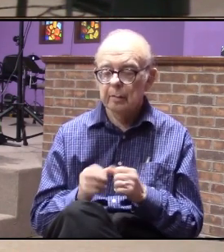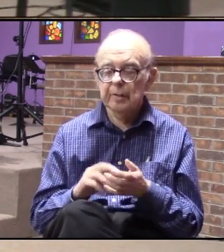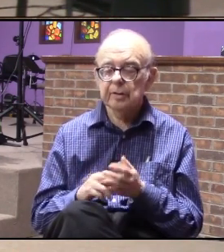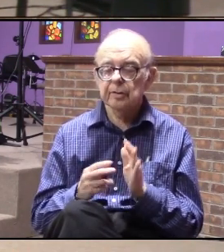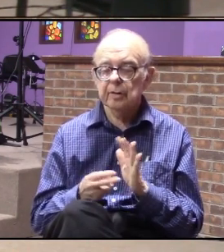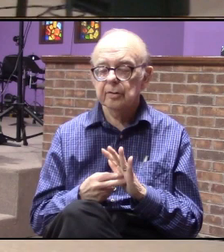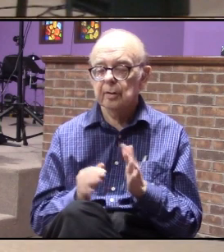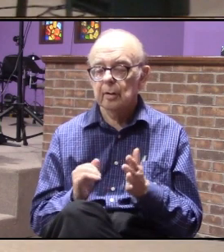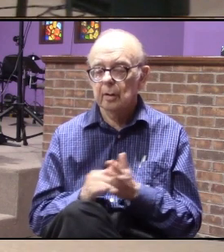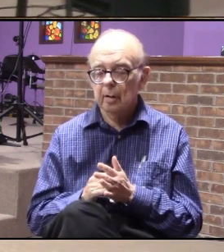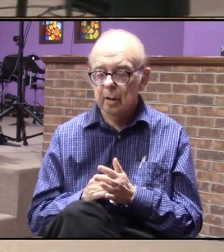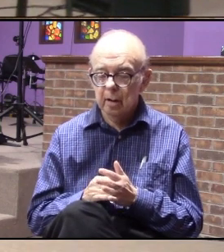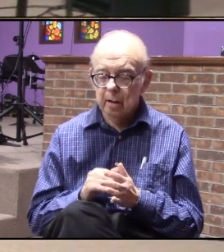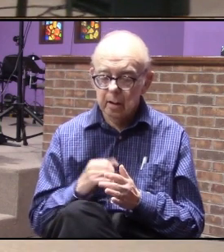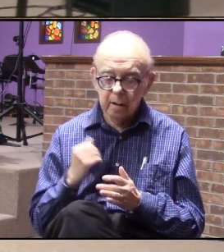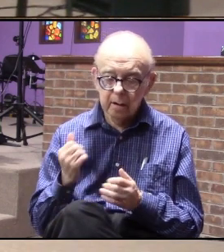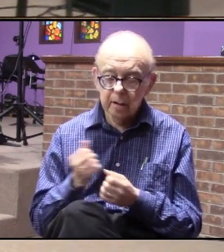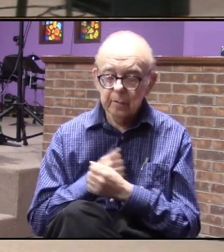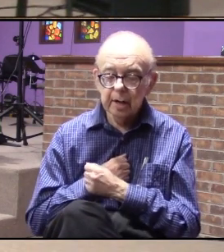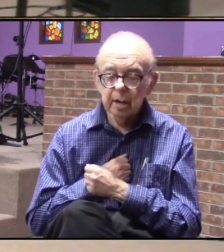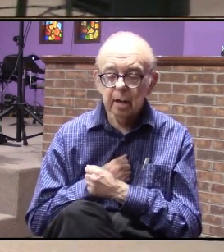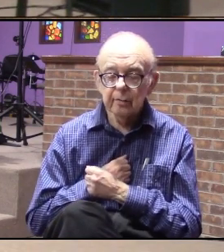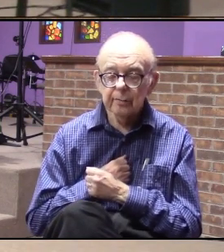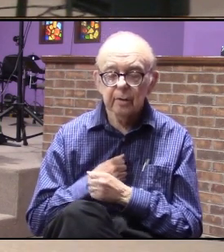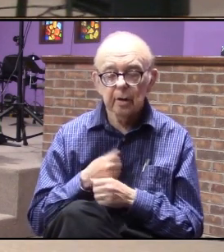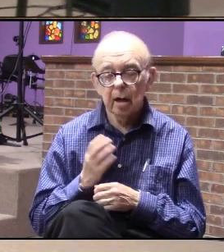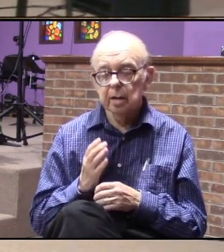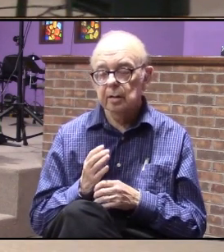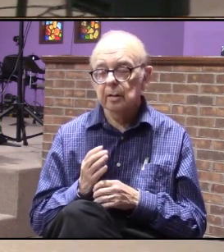this, not that we loved God,